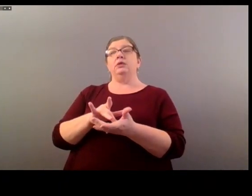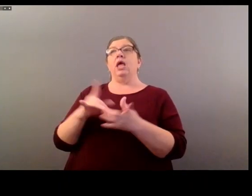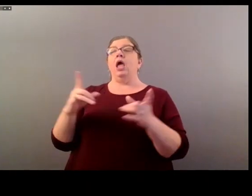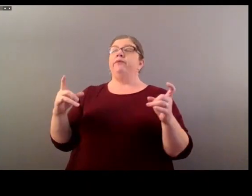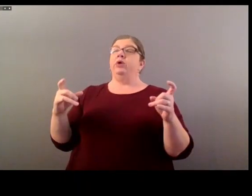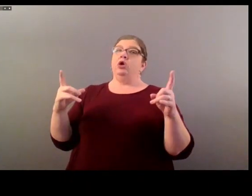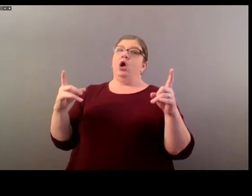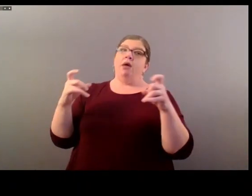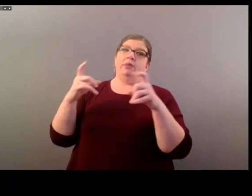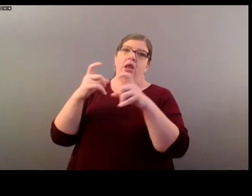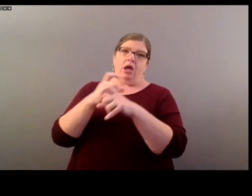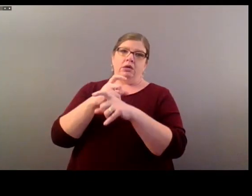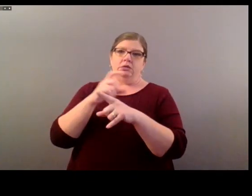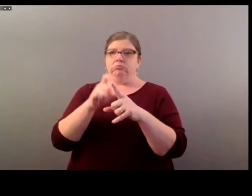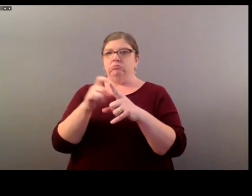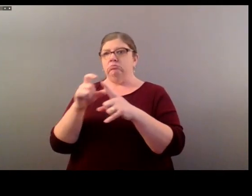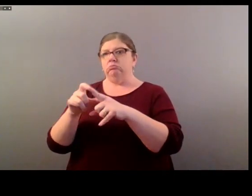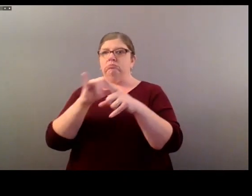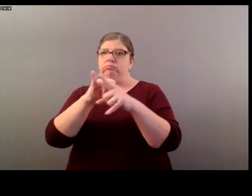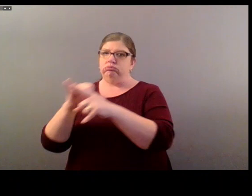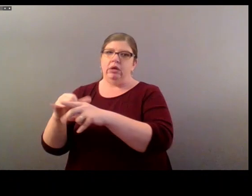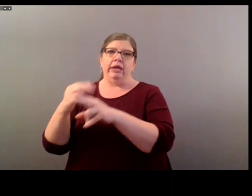names.